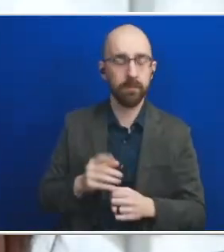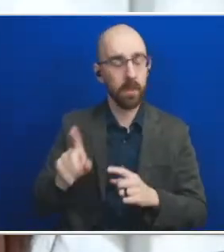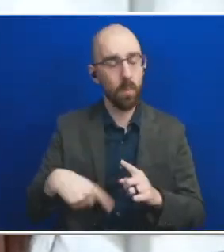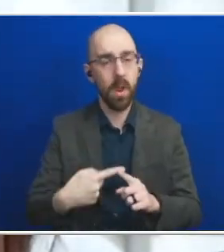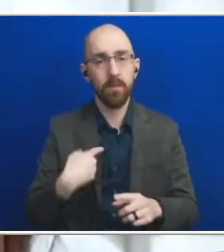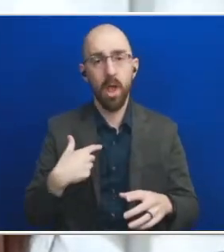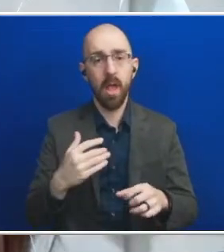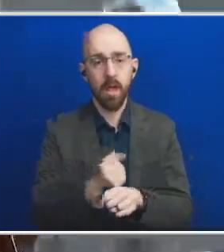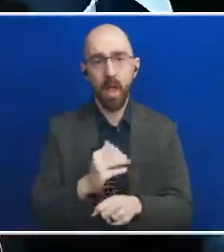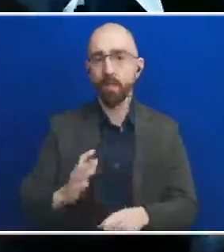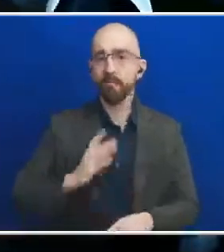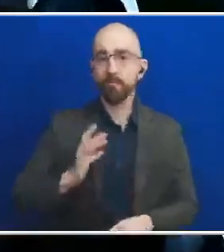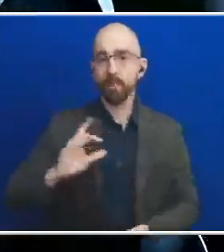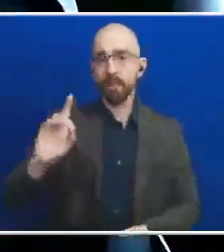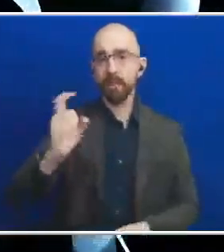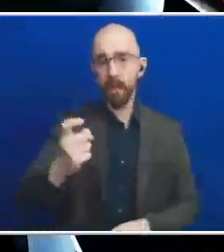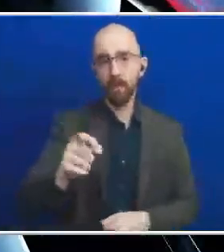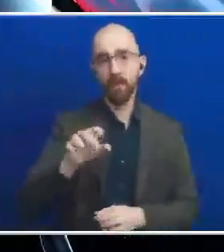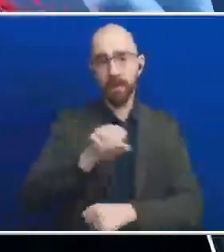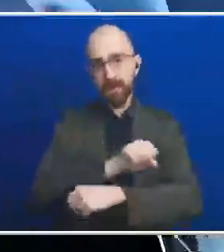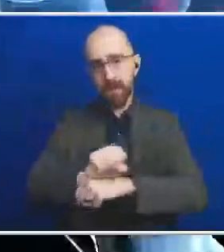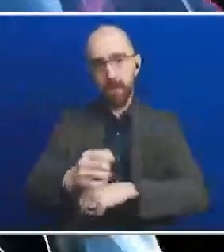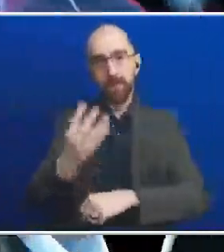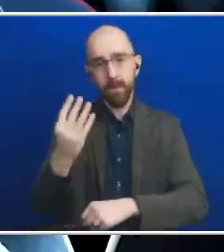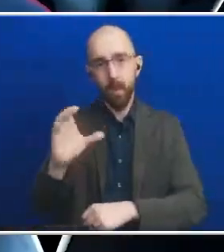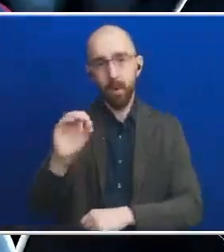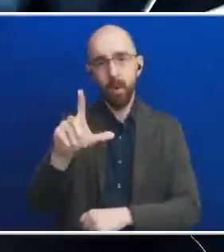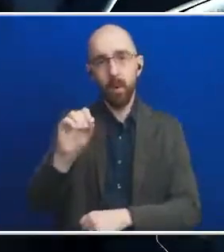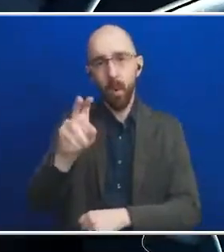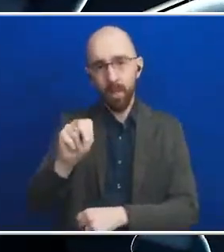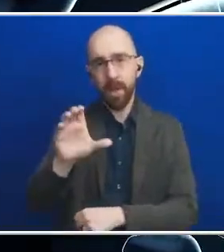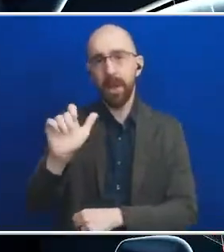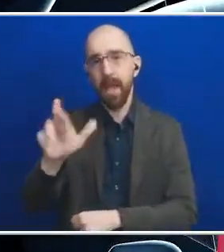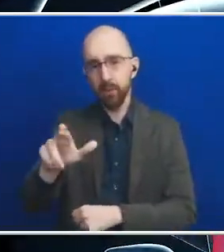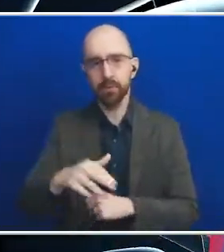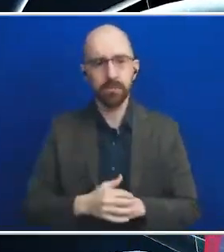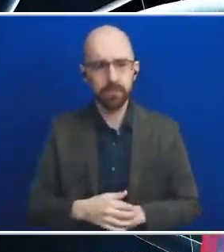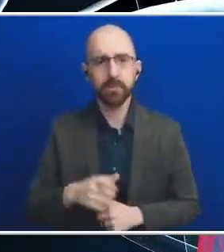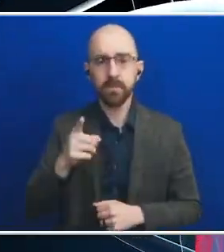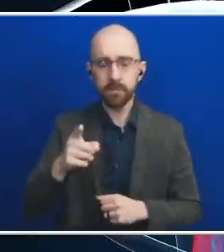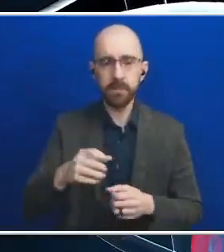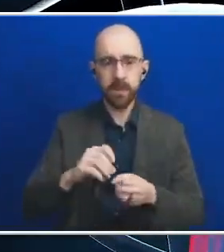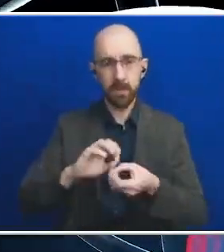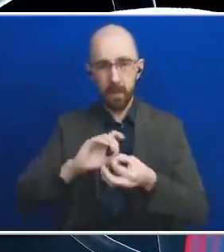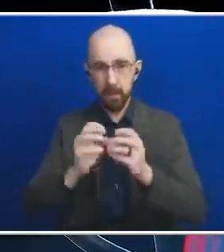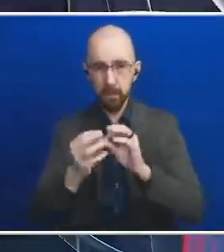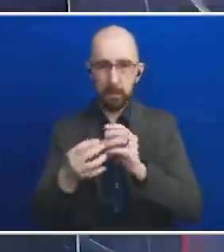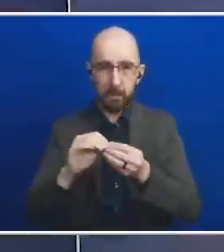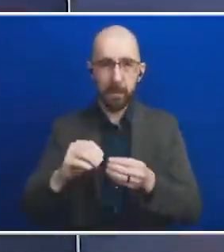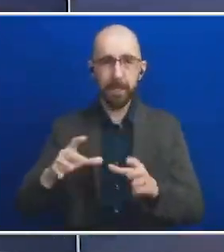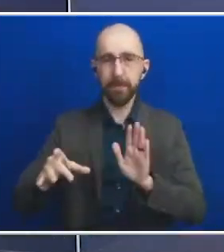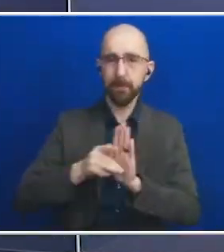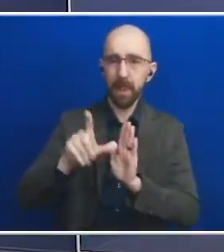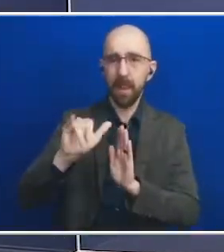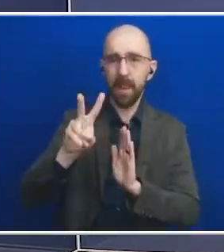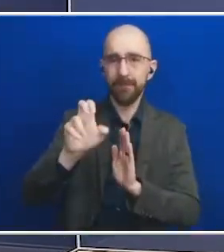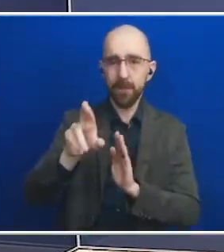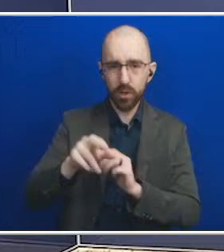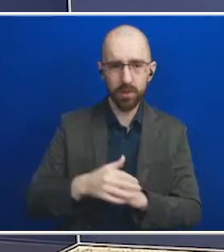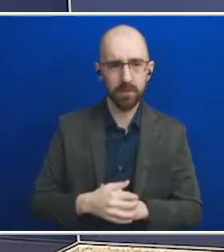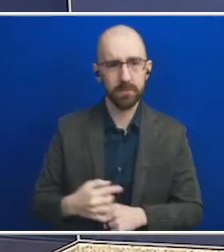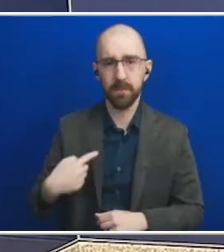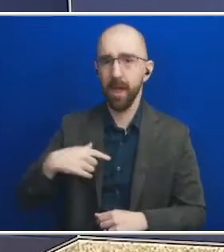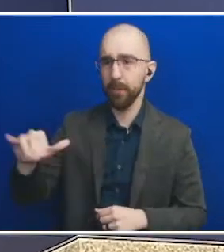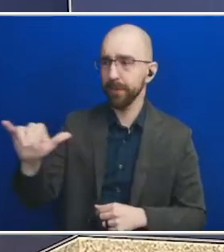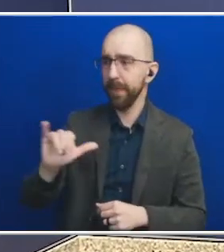diagnosed with stage 4 colon cancer. Stage 4 colon cancer that had metastasized to his liver. I was kind of just like, you know,